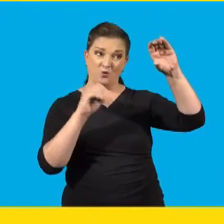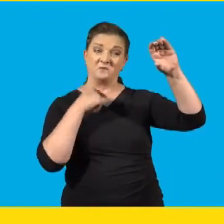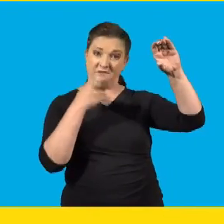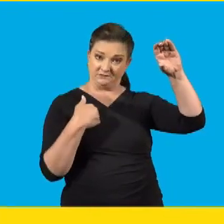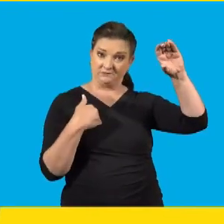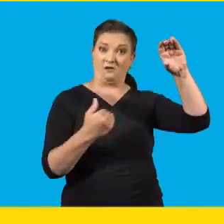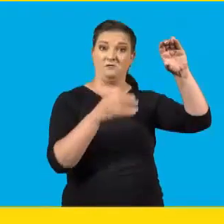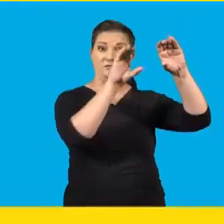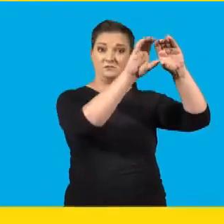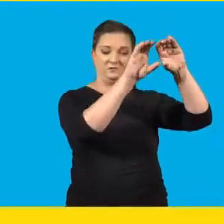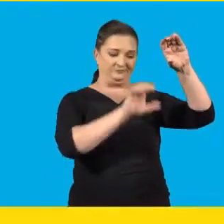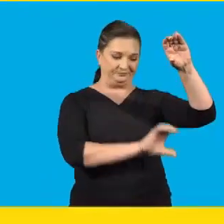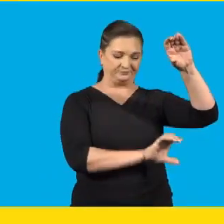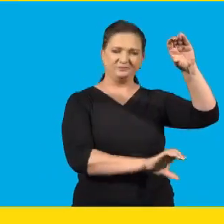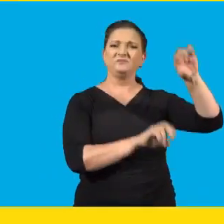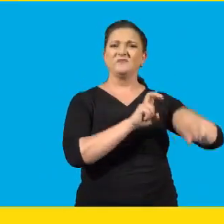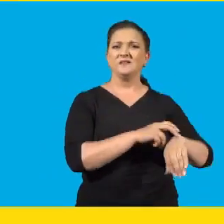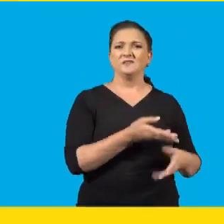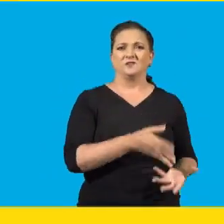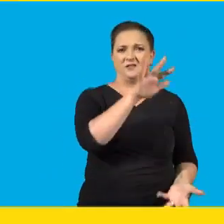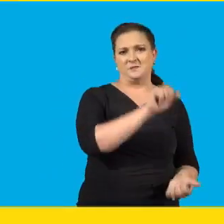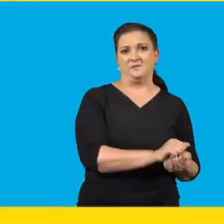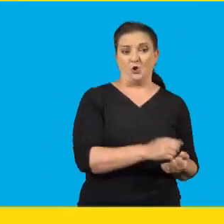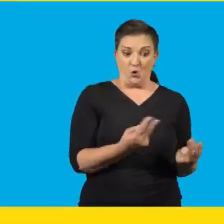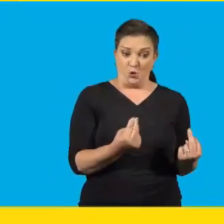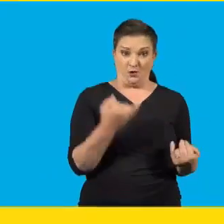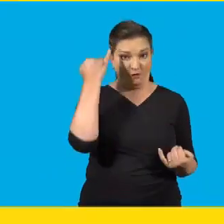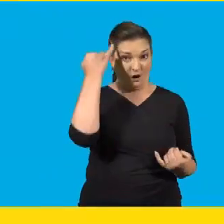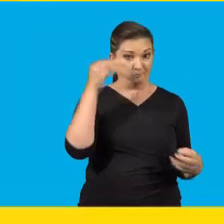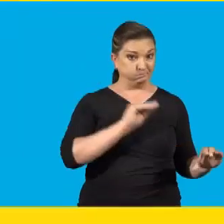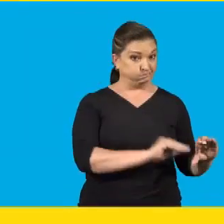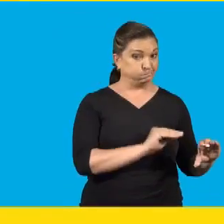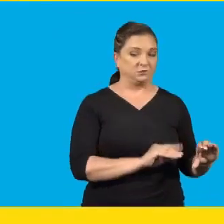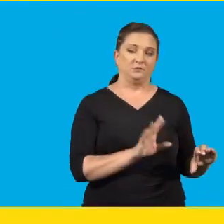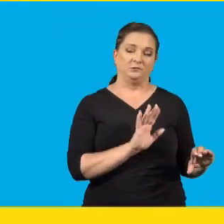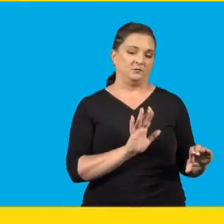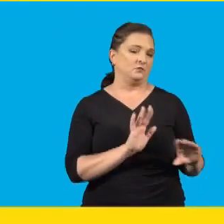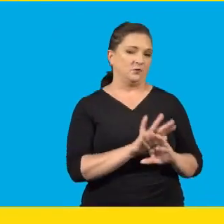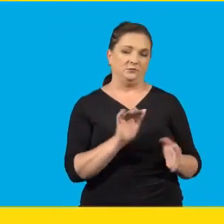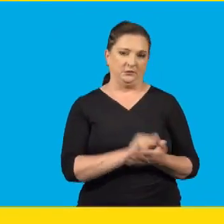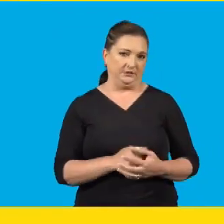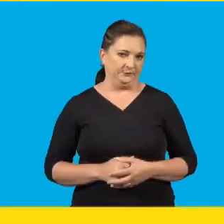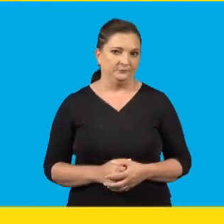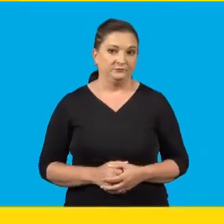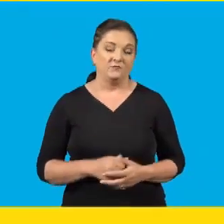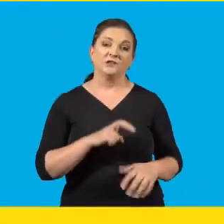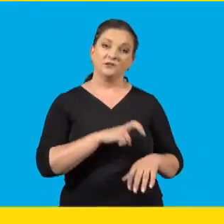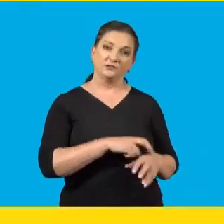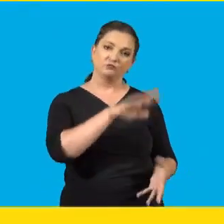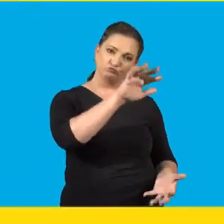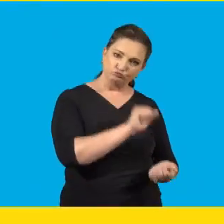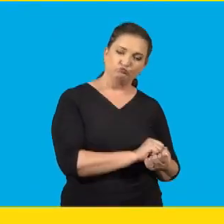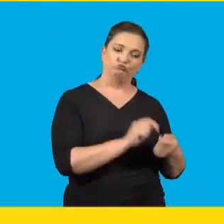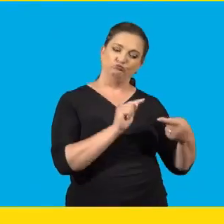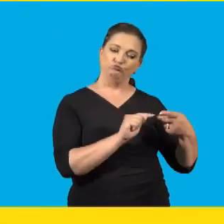the conclusion is there to sum up your argument. So no new ideas in the conclusion, okay?